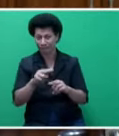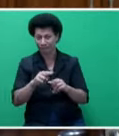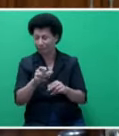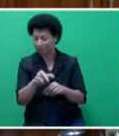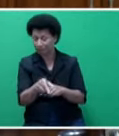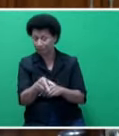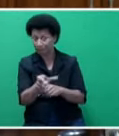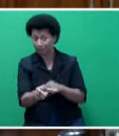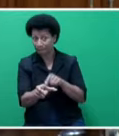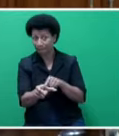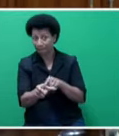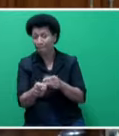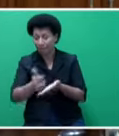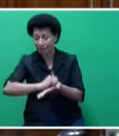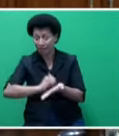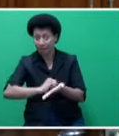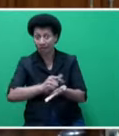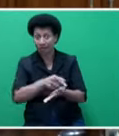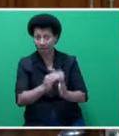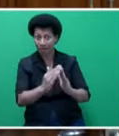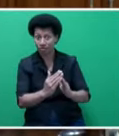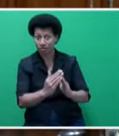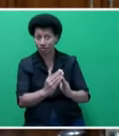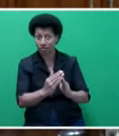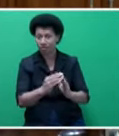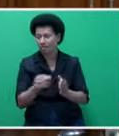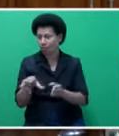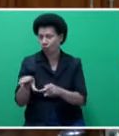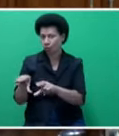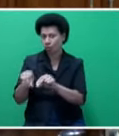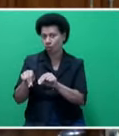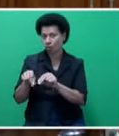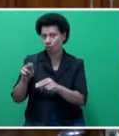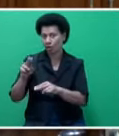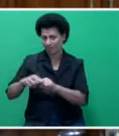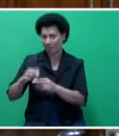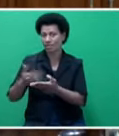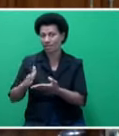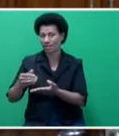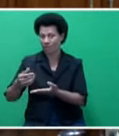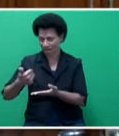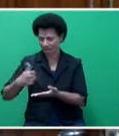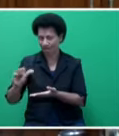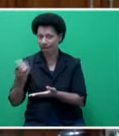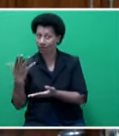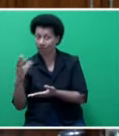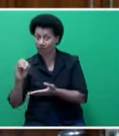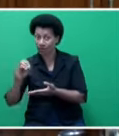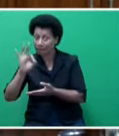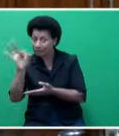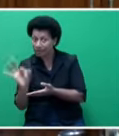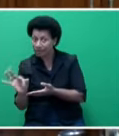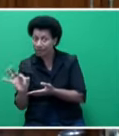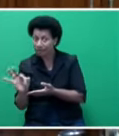they actually bought their place of residence, they withdrew the FNPF accounts, which is allowed up to 50%, which is